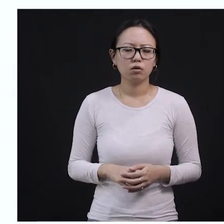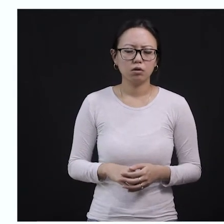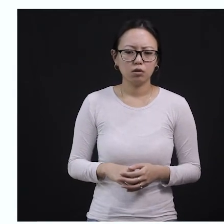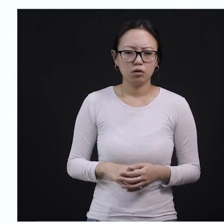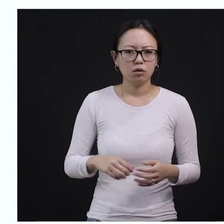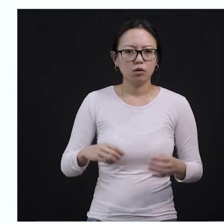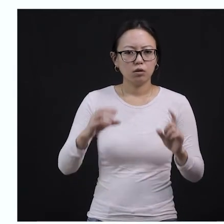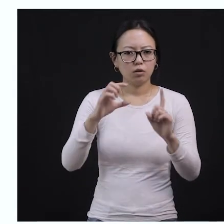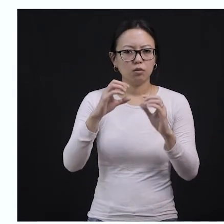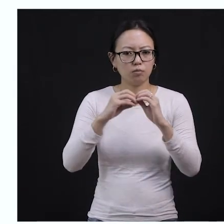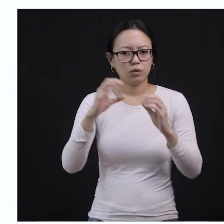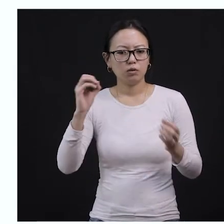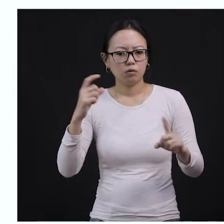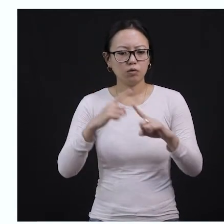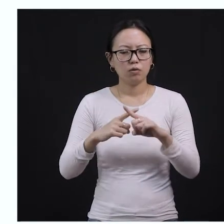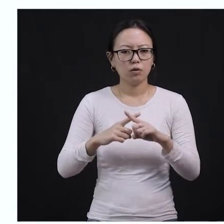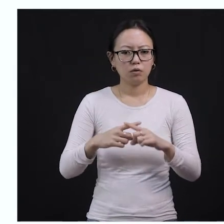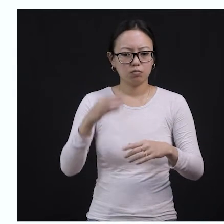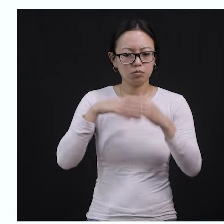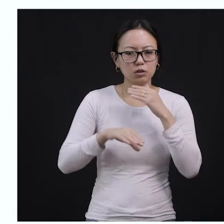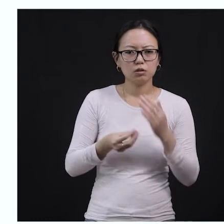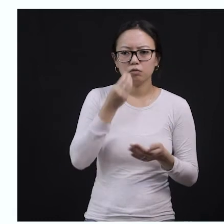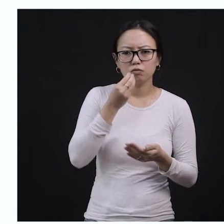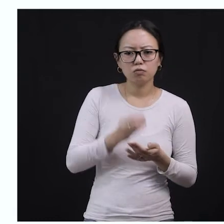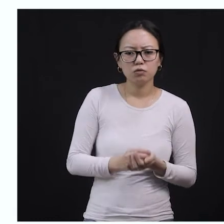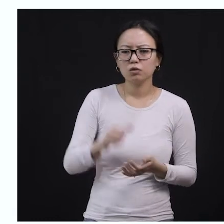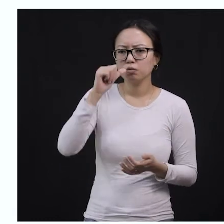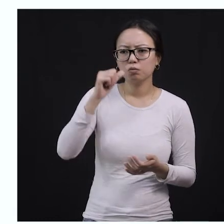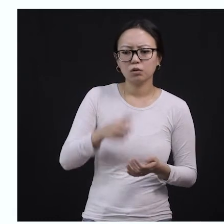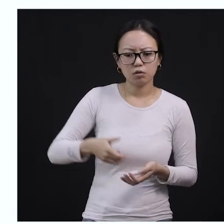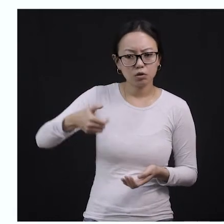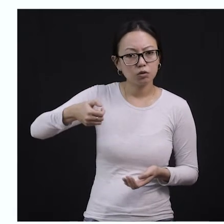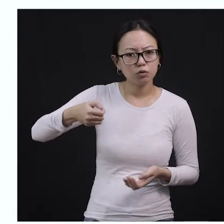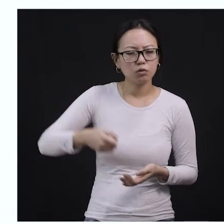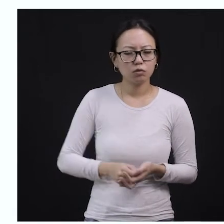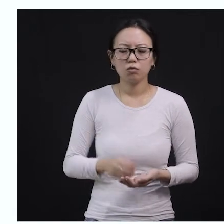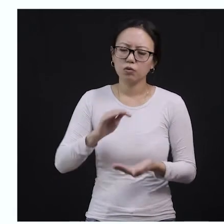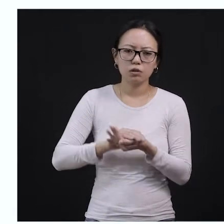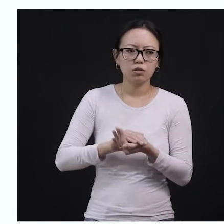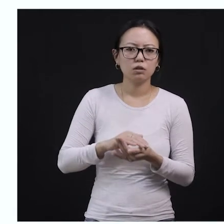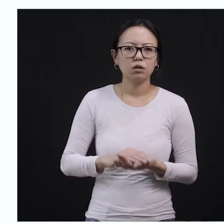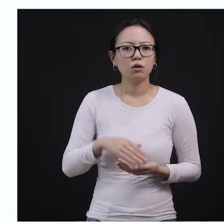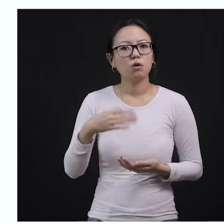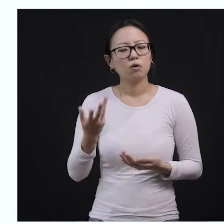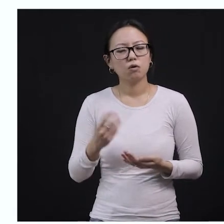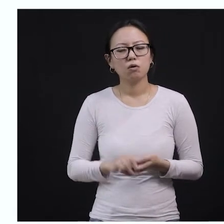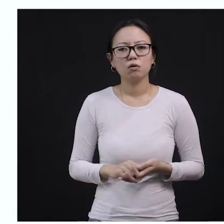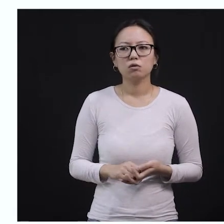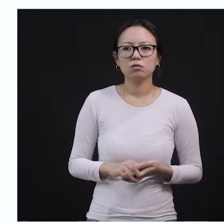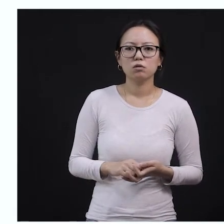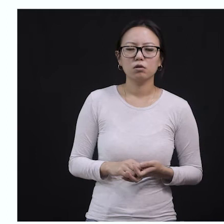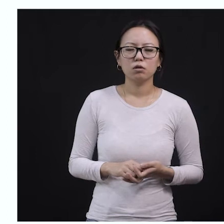certain things for safety, or after the disaster, if something happens, we need to look out for help, or